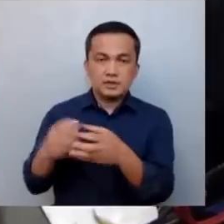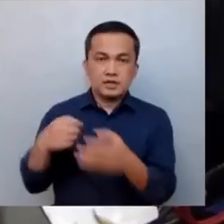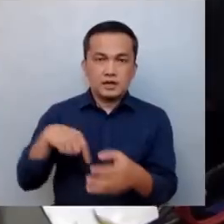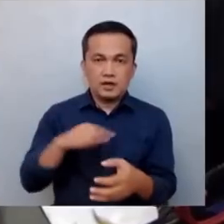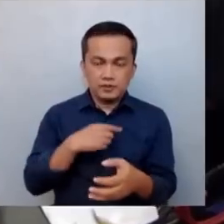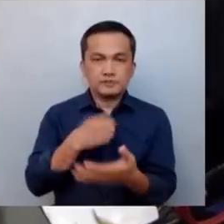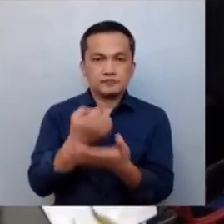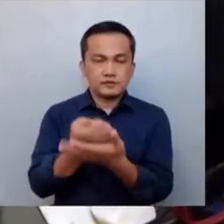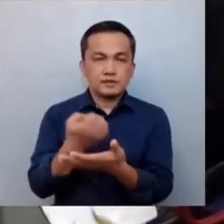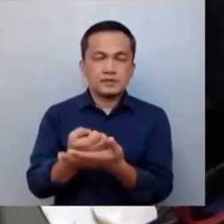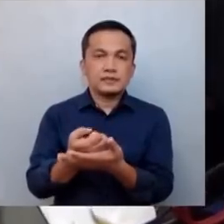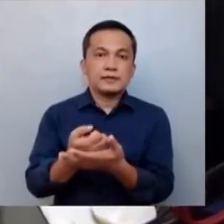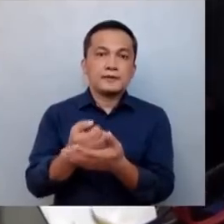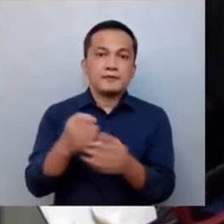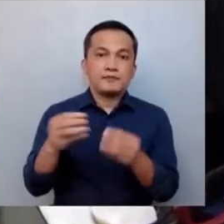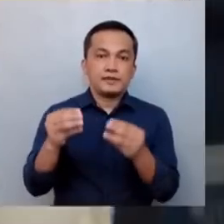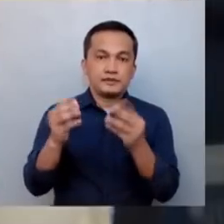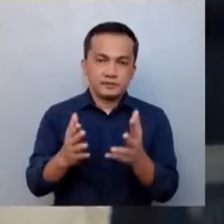managers.